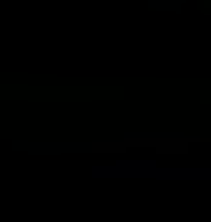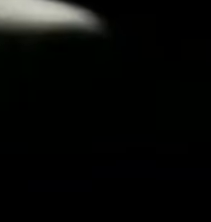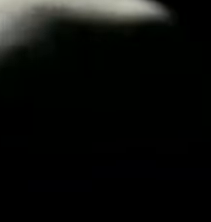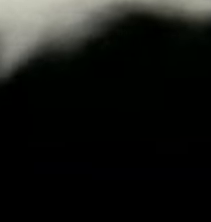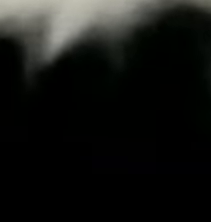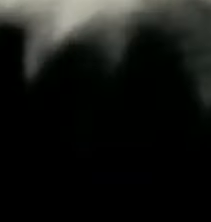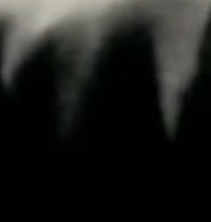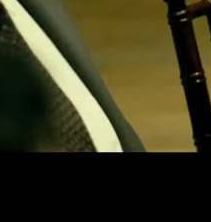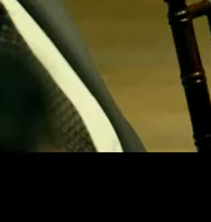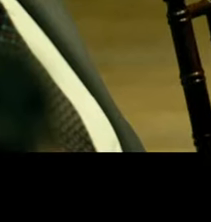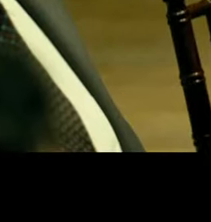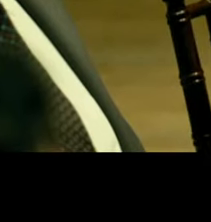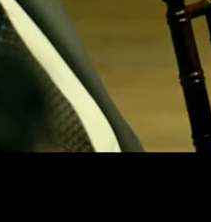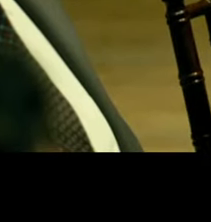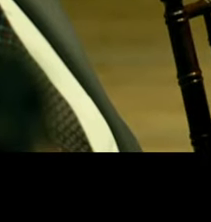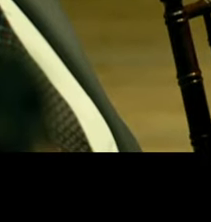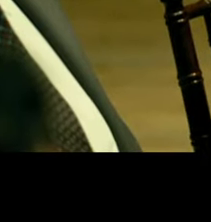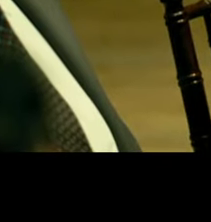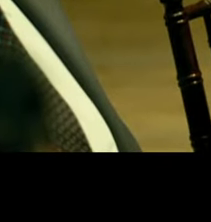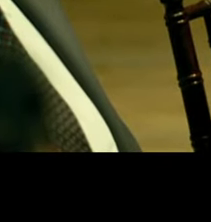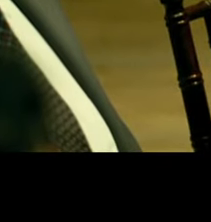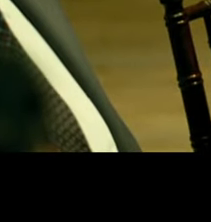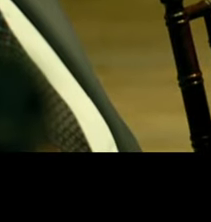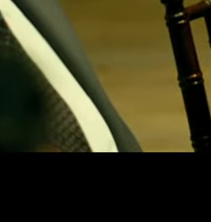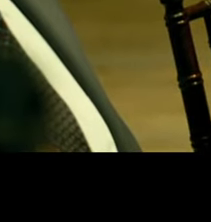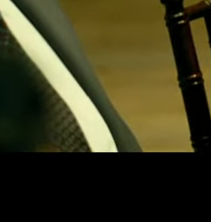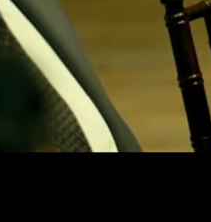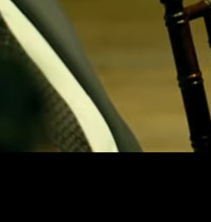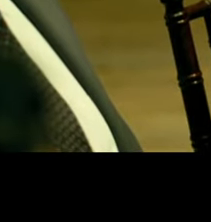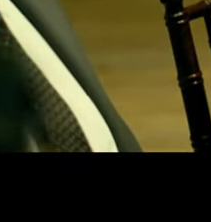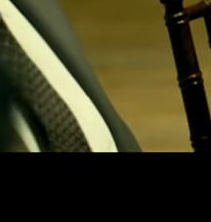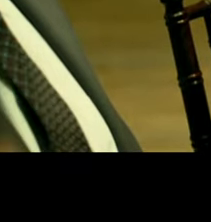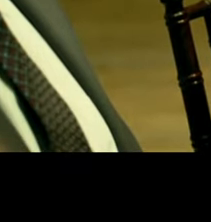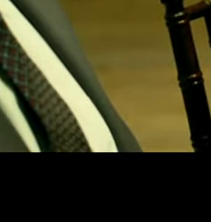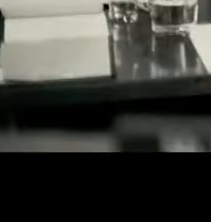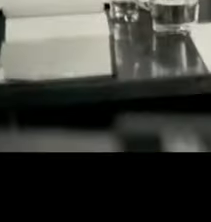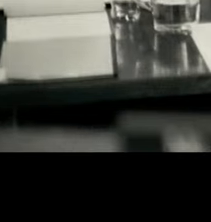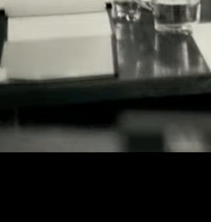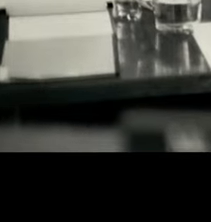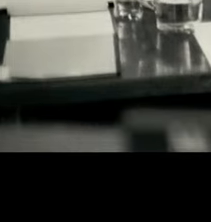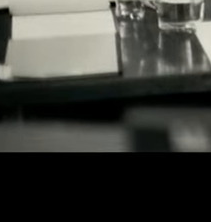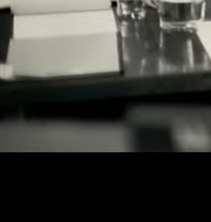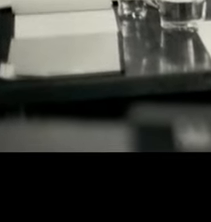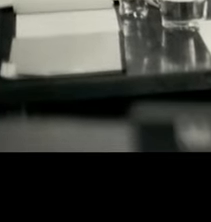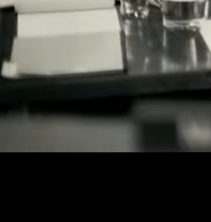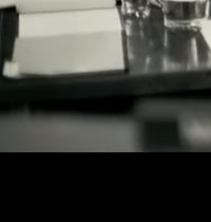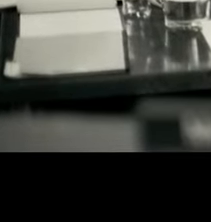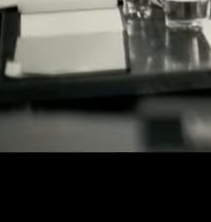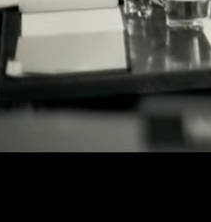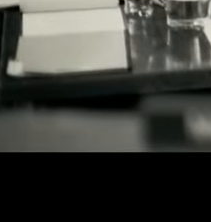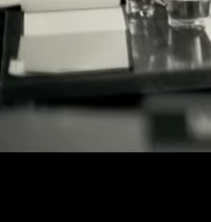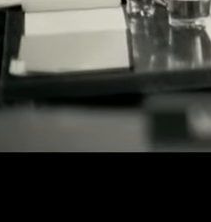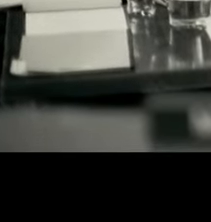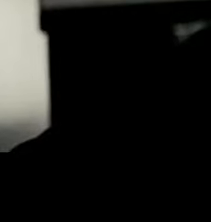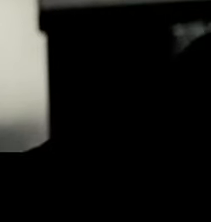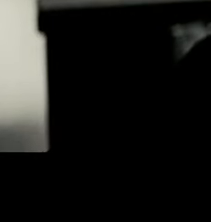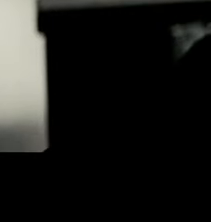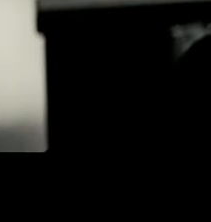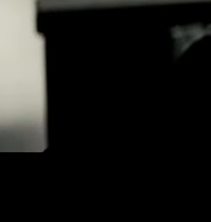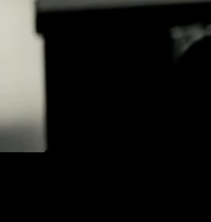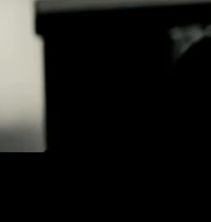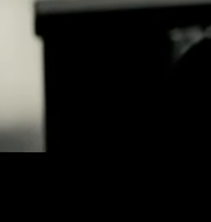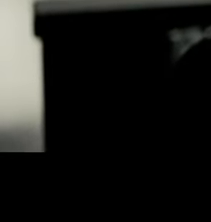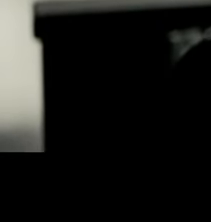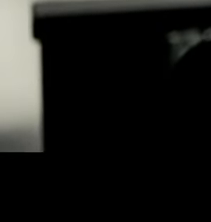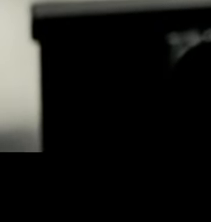Dr. Oppenheimer, it's not fascism, but communism that now threatens our survival. Why would they have started a file on Dr. Oppenheimer? This